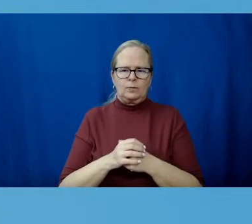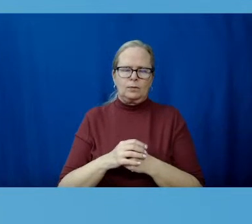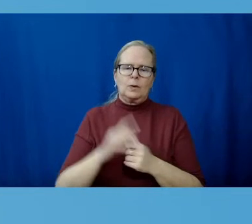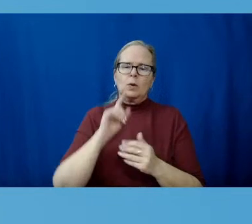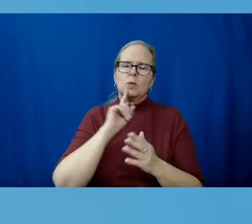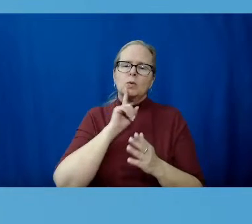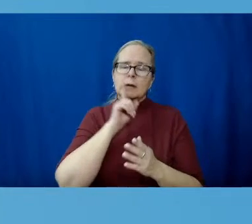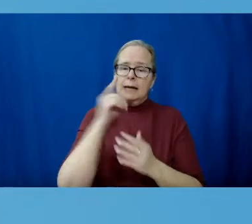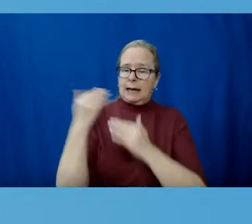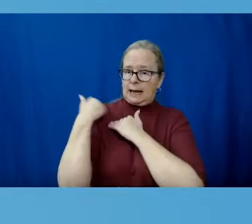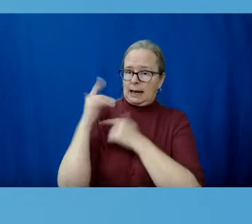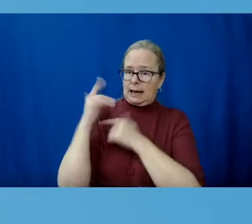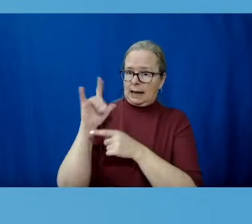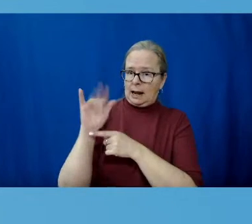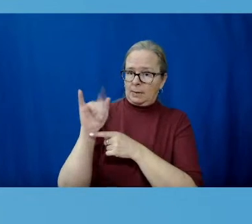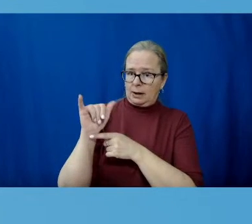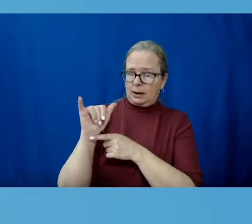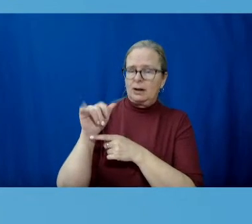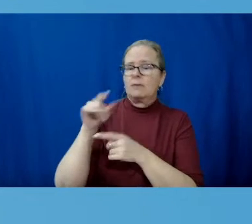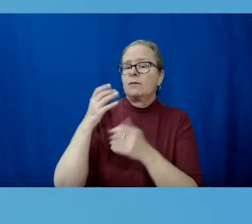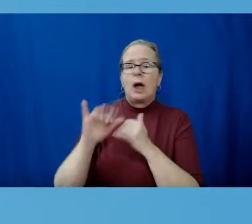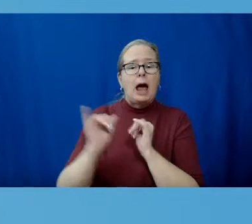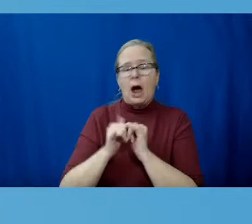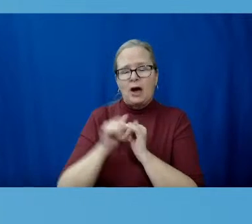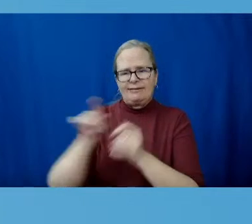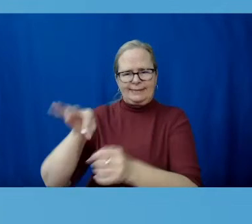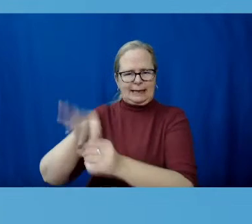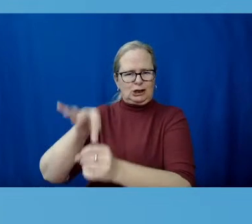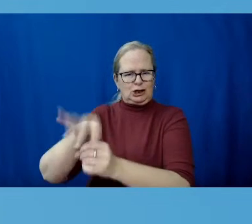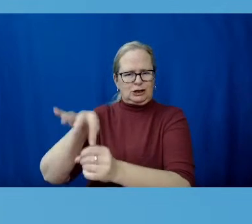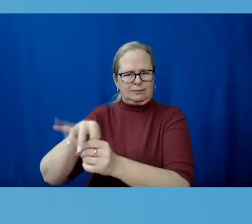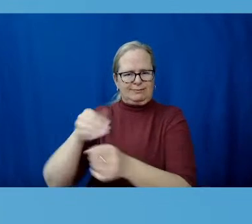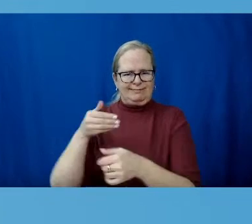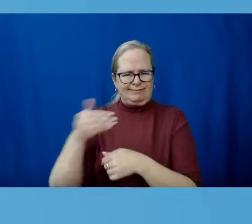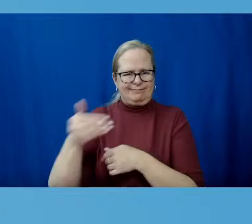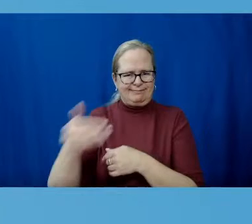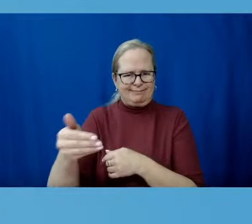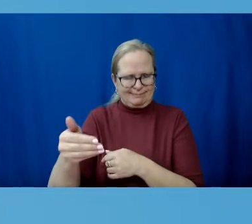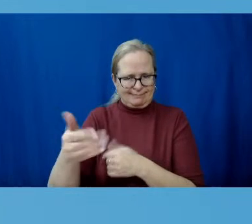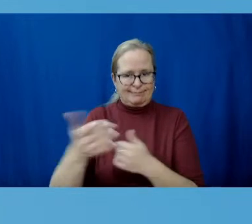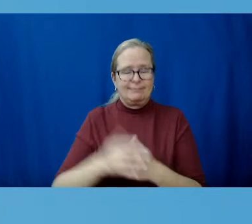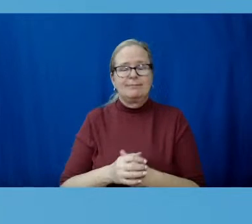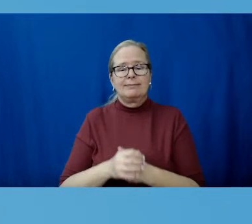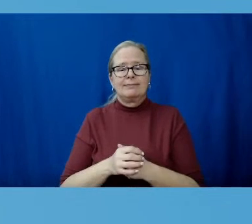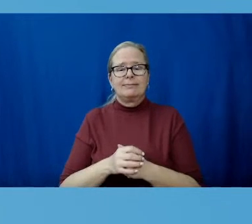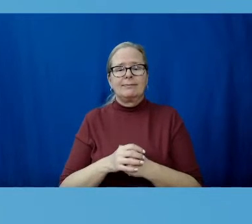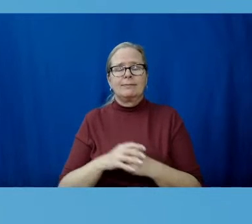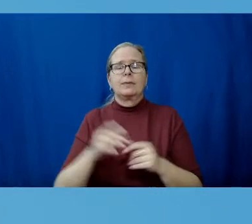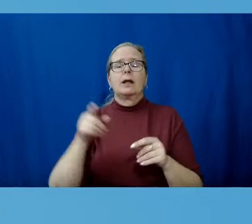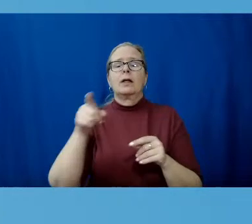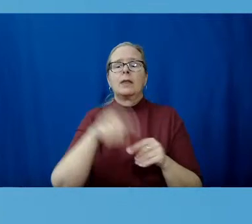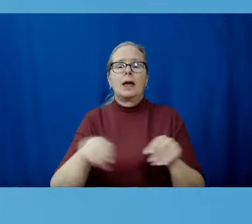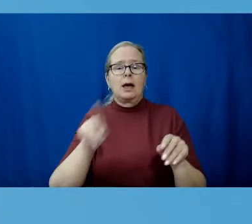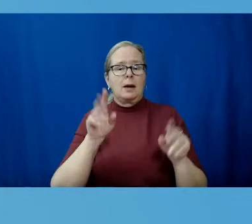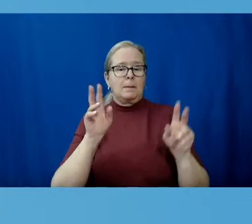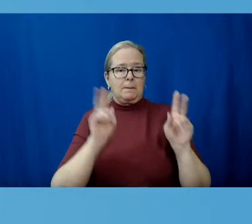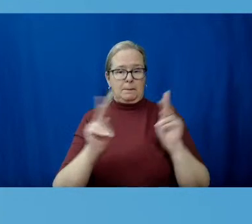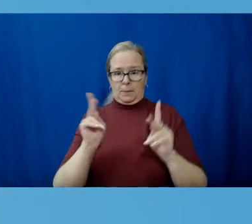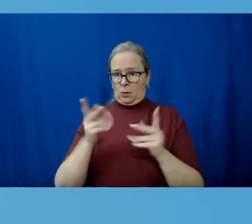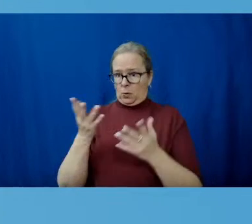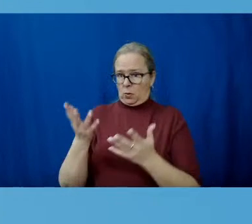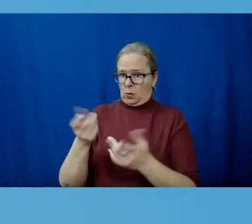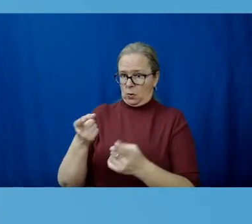will protest your decisions. We will, do everything within our power as citizens, because the election is too far out.